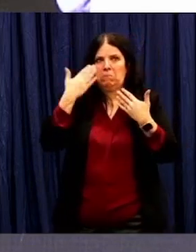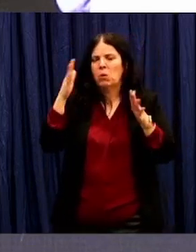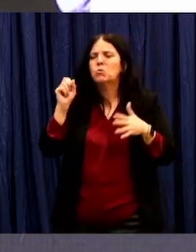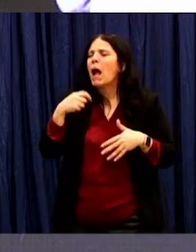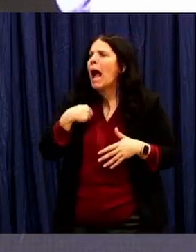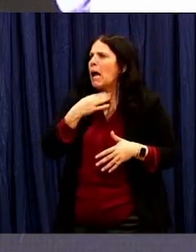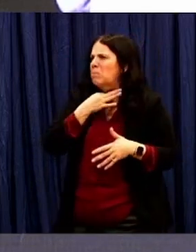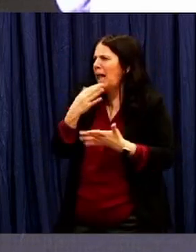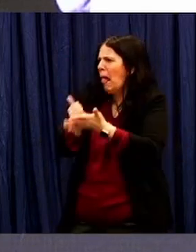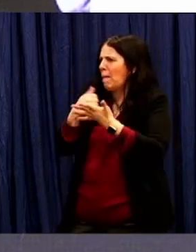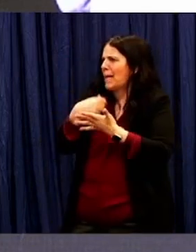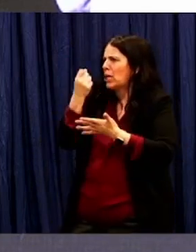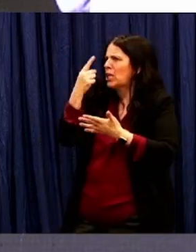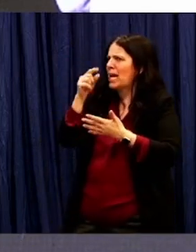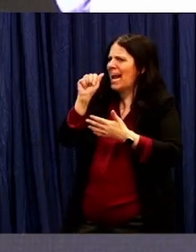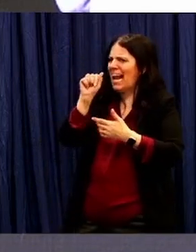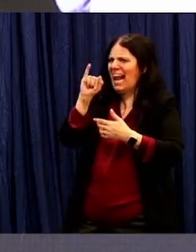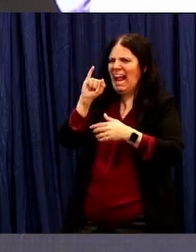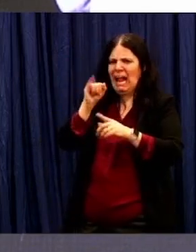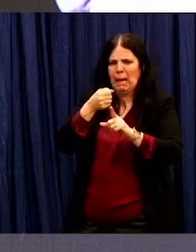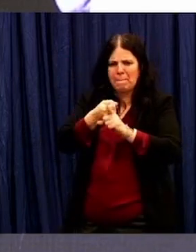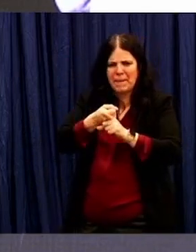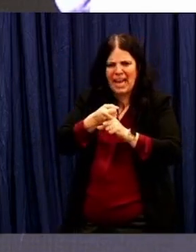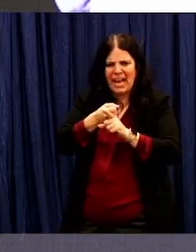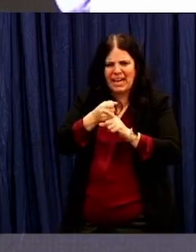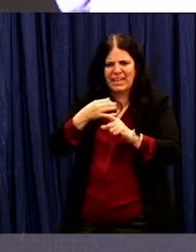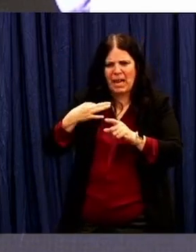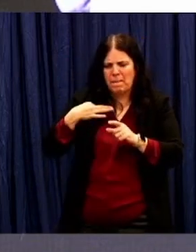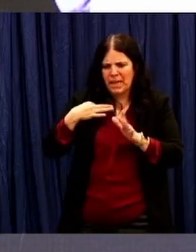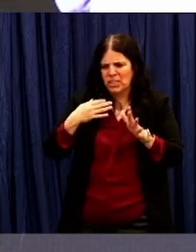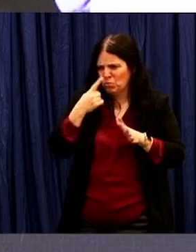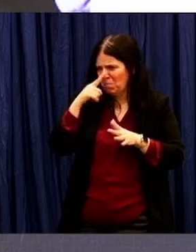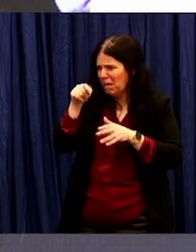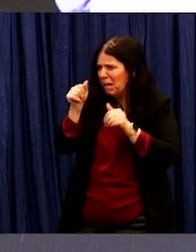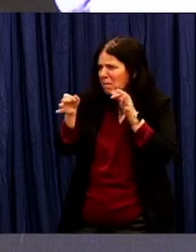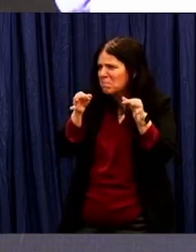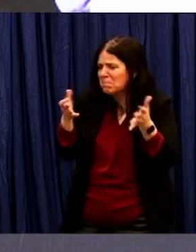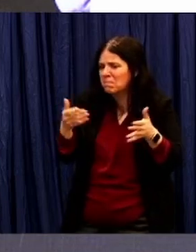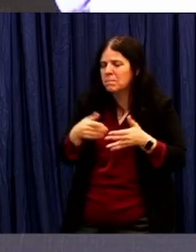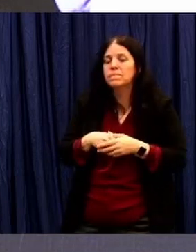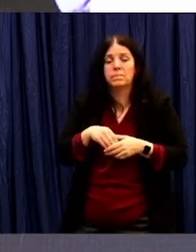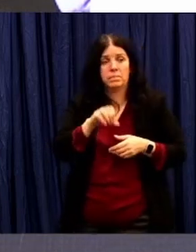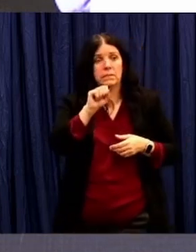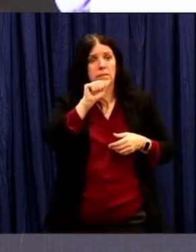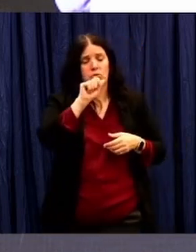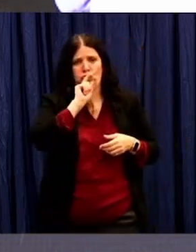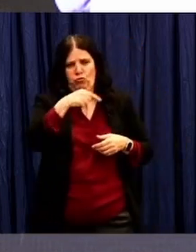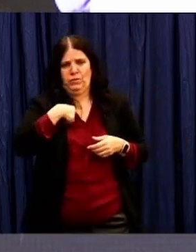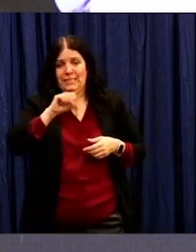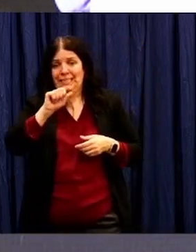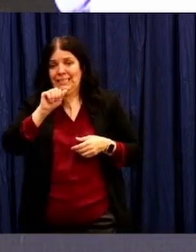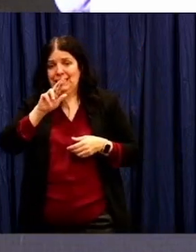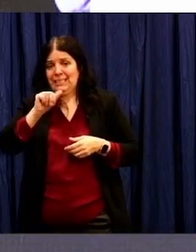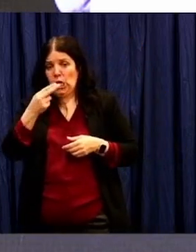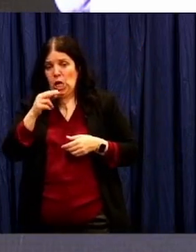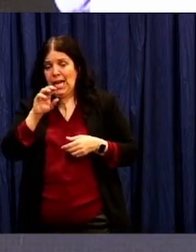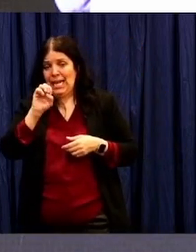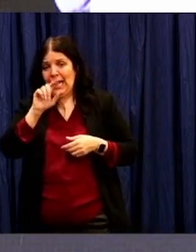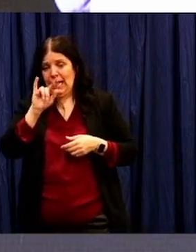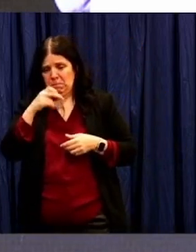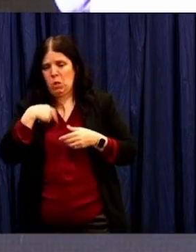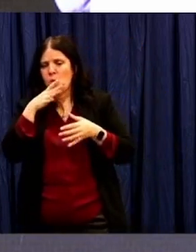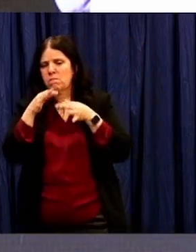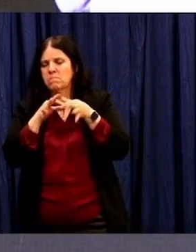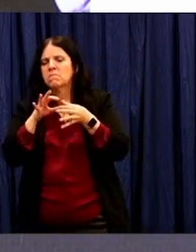curiosity, I'm just wondering what that might look like. Thank you. Yeah, this is Sarahelizabeth. Some identified points of resume discrimination include a